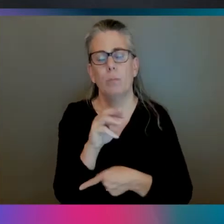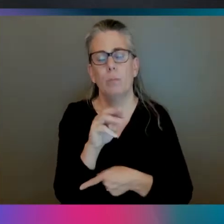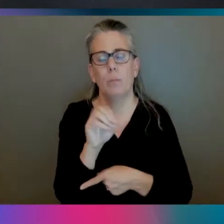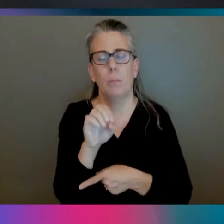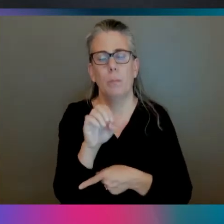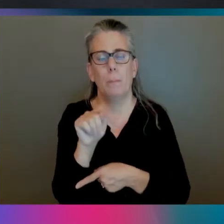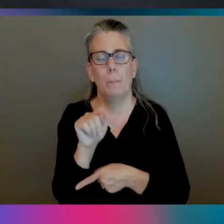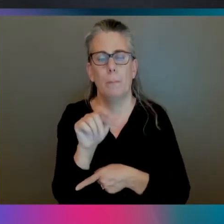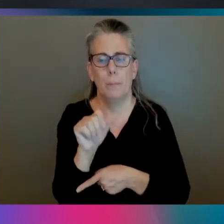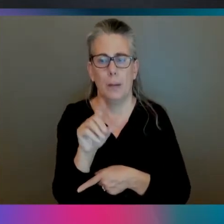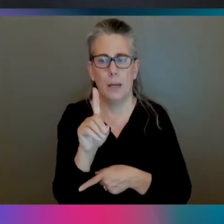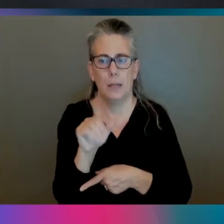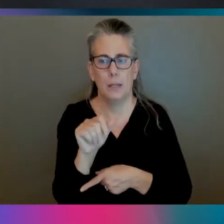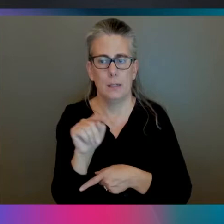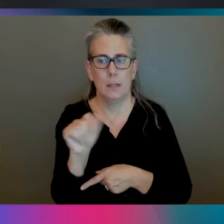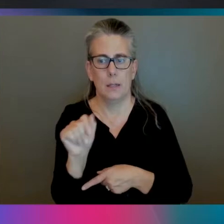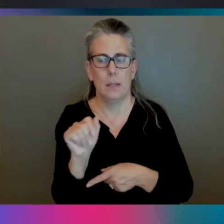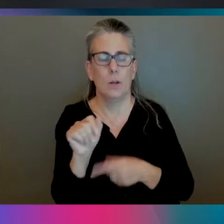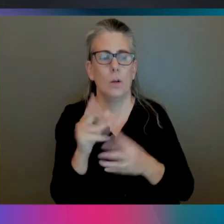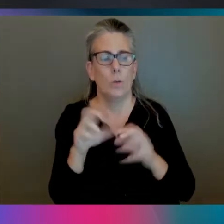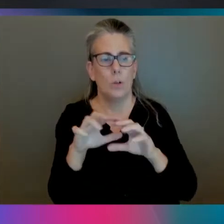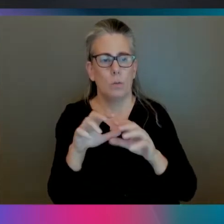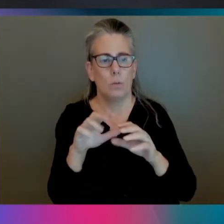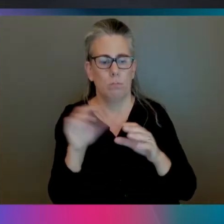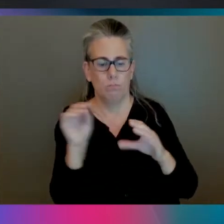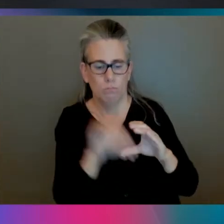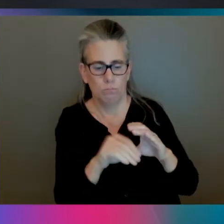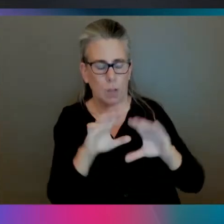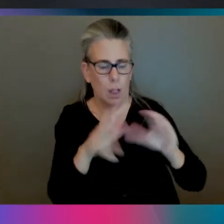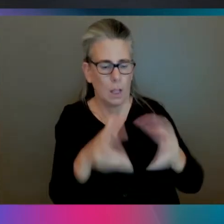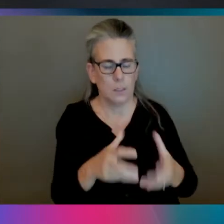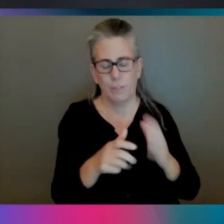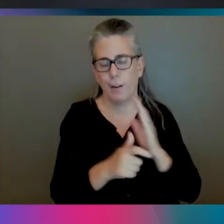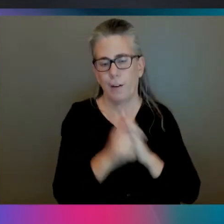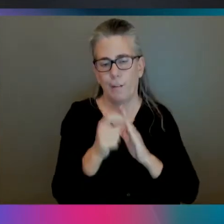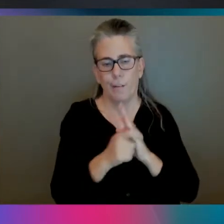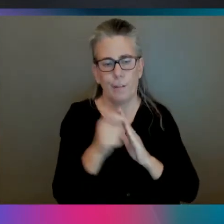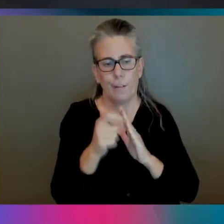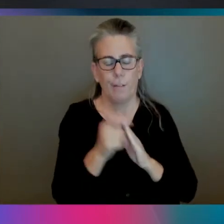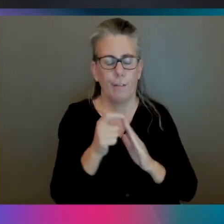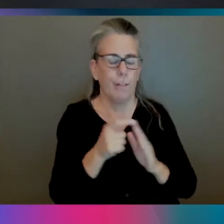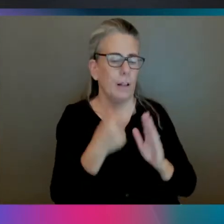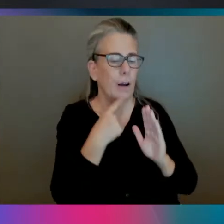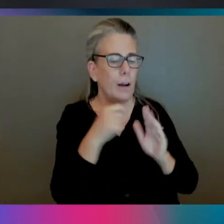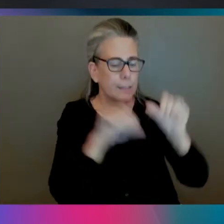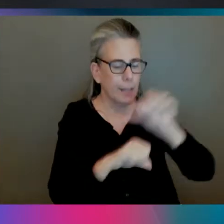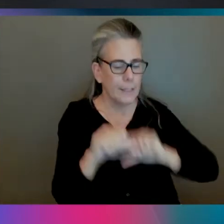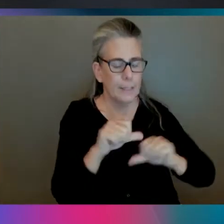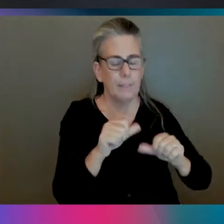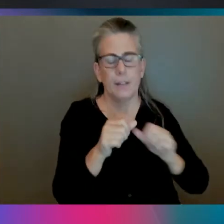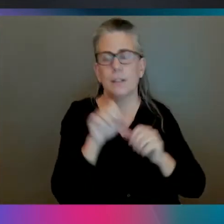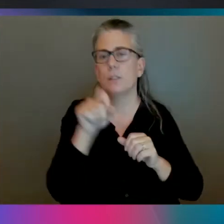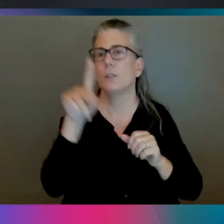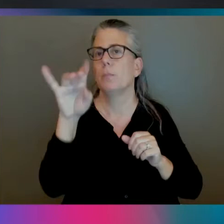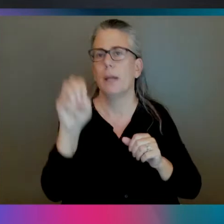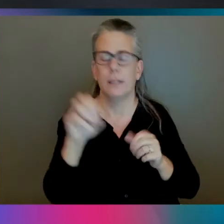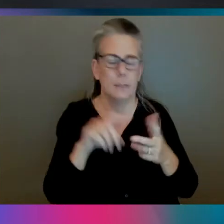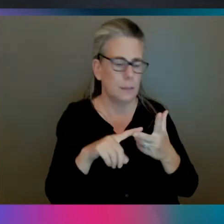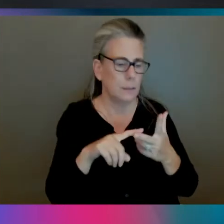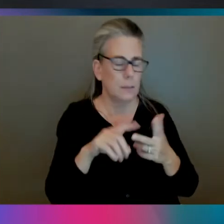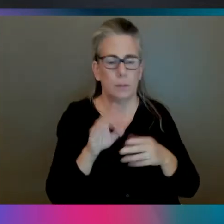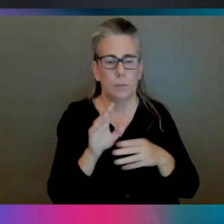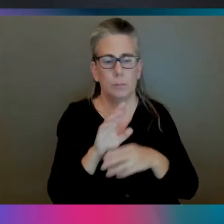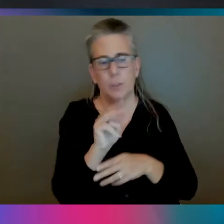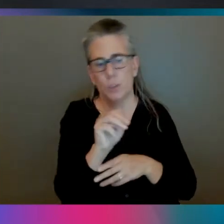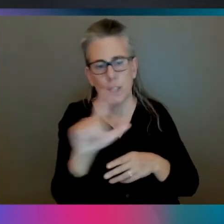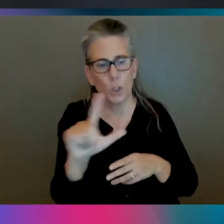the ways you want to classify an article. Yep. Saying it's scientific, it's space, it's machine learning. Okay. Yep. See where I'm going